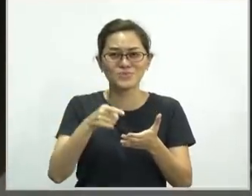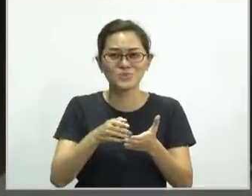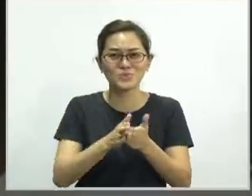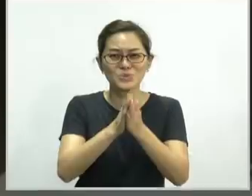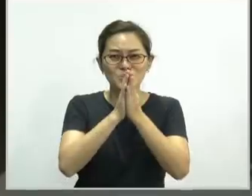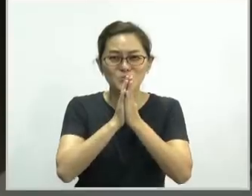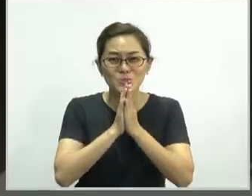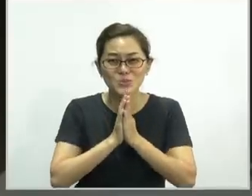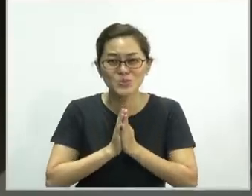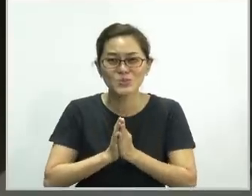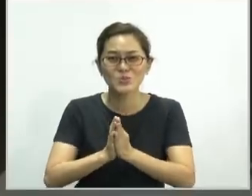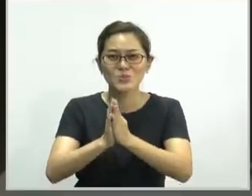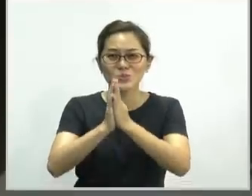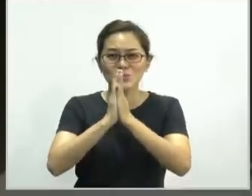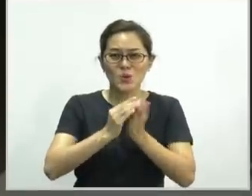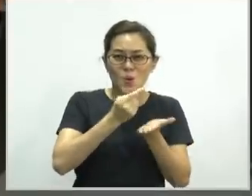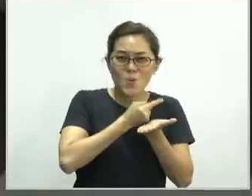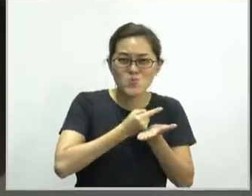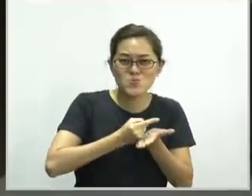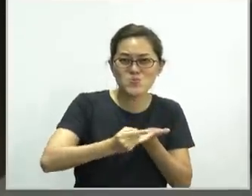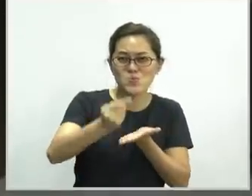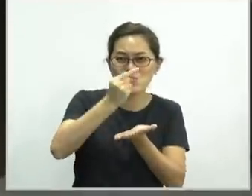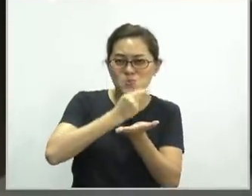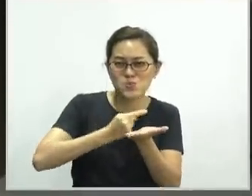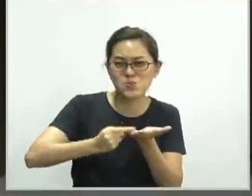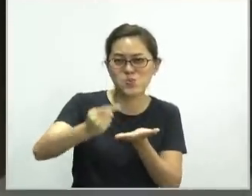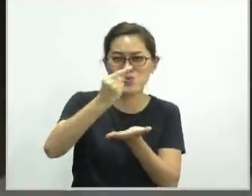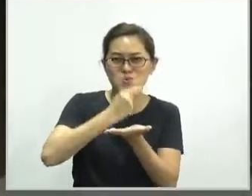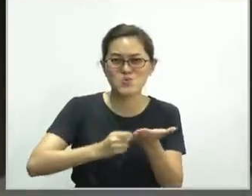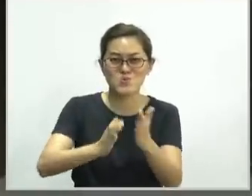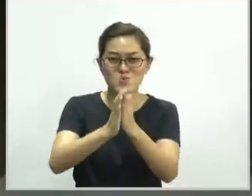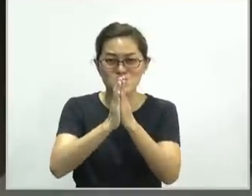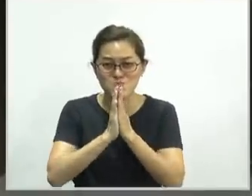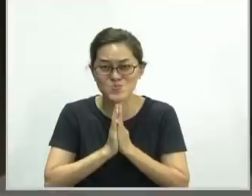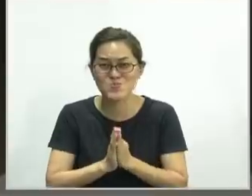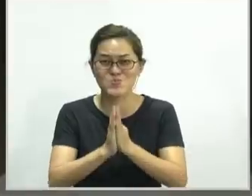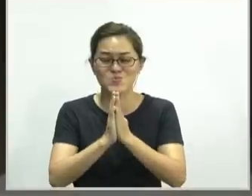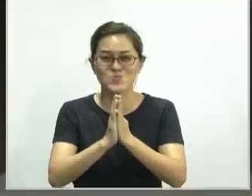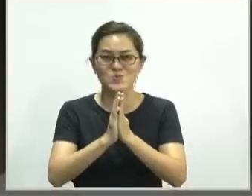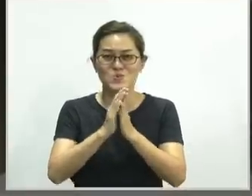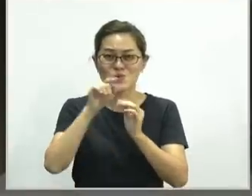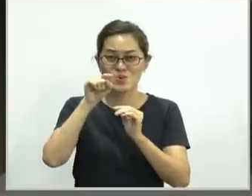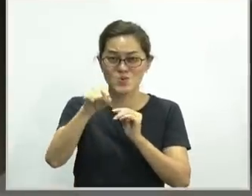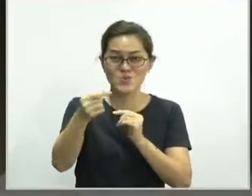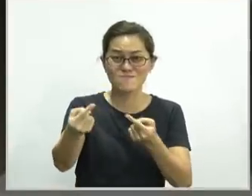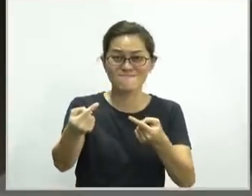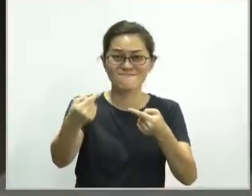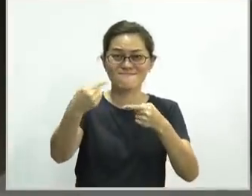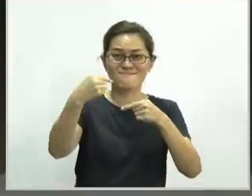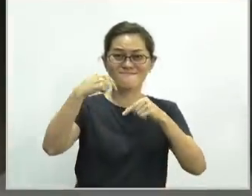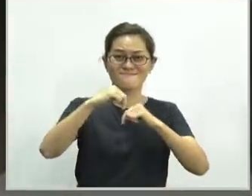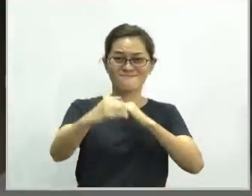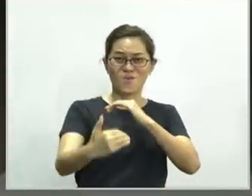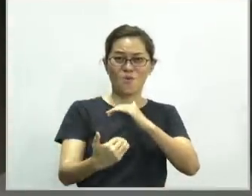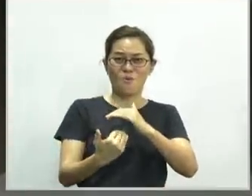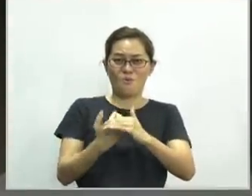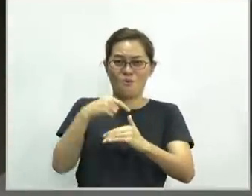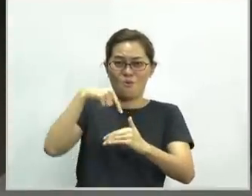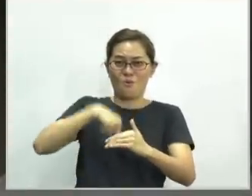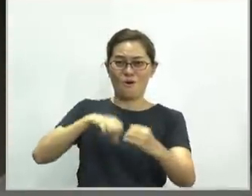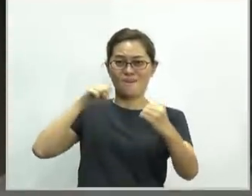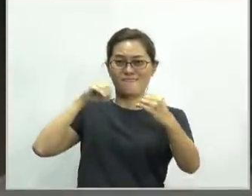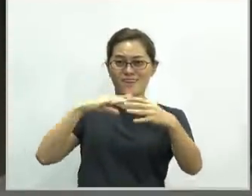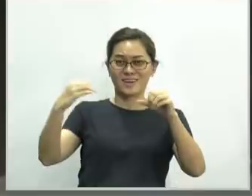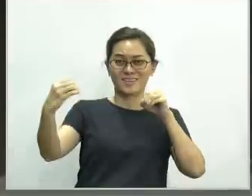weeks, so that as you came in to this stadium, at this